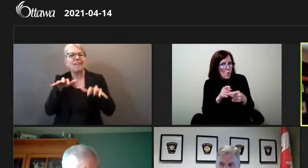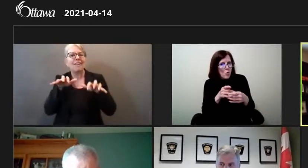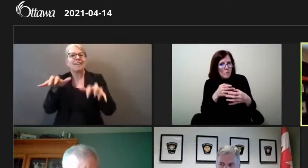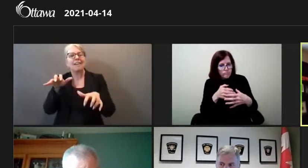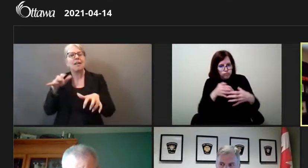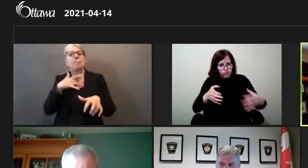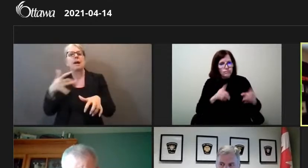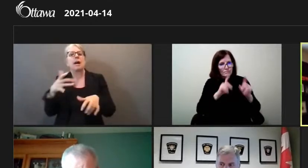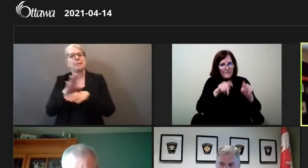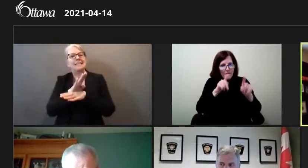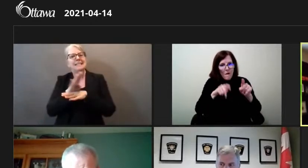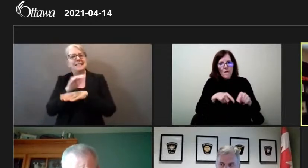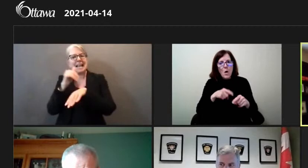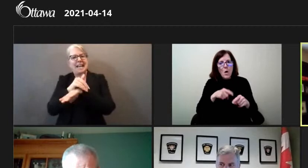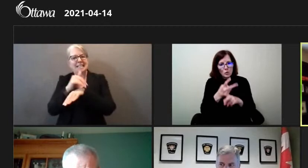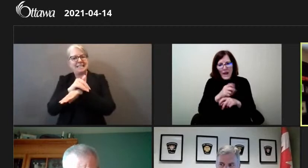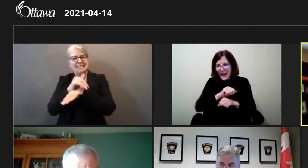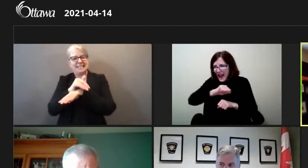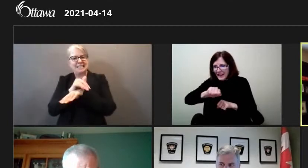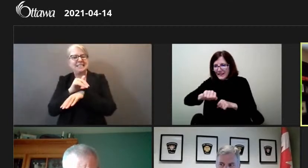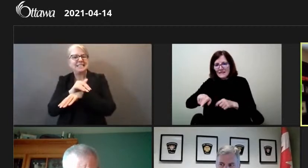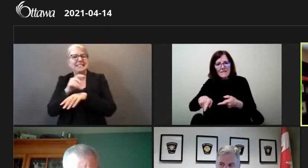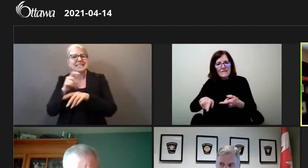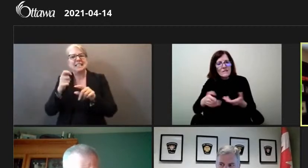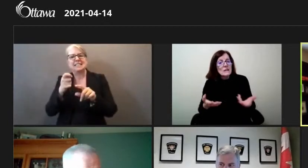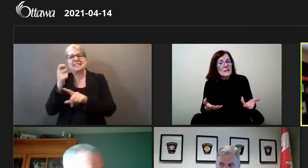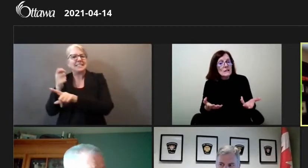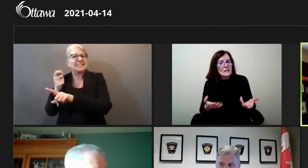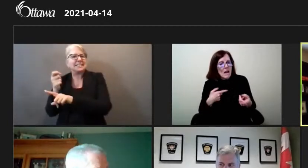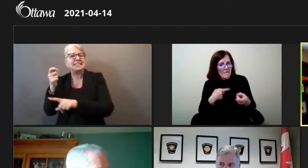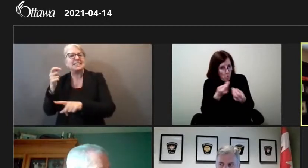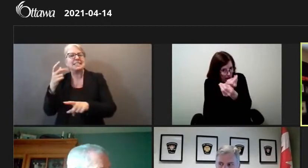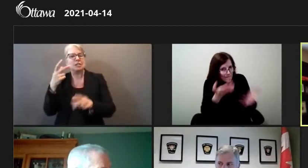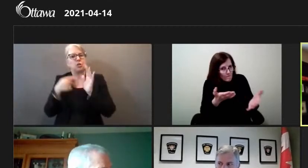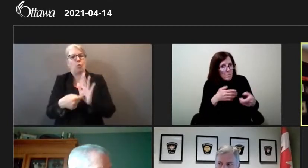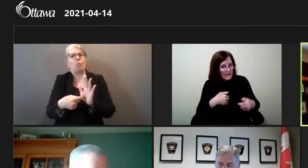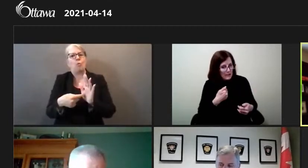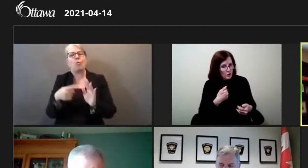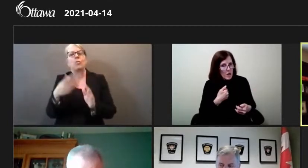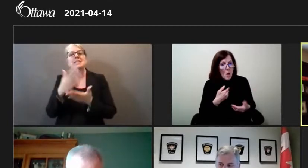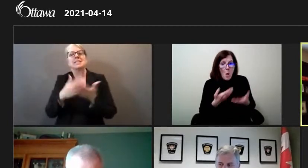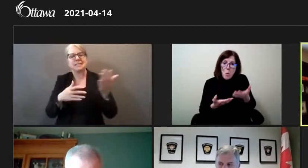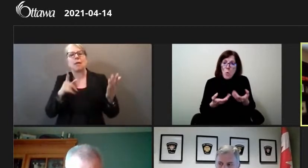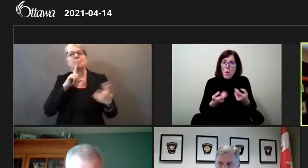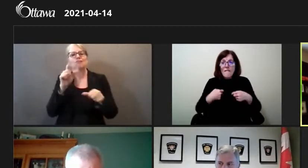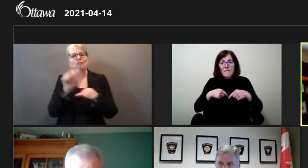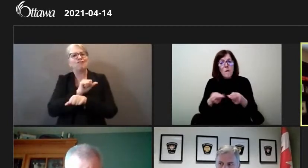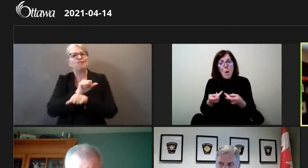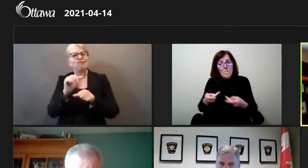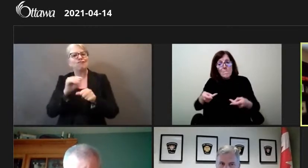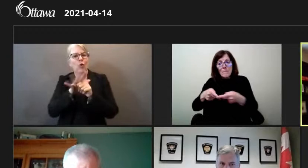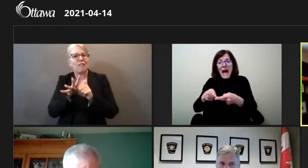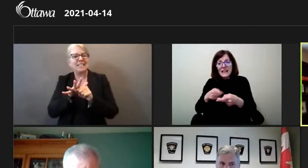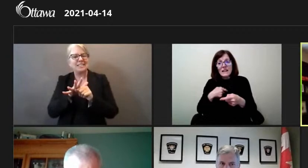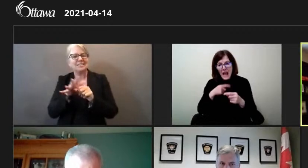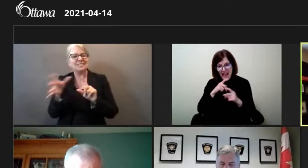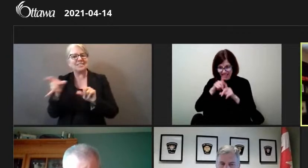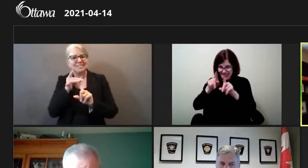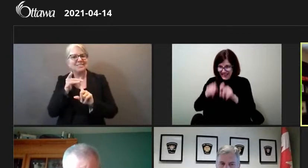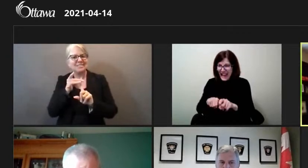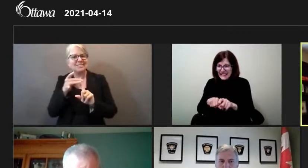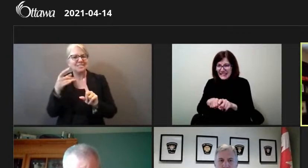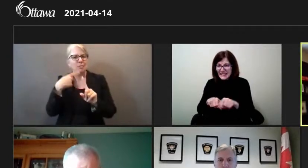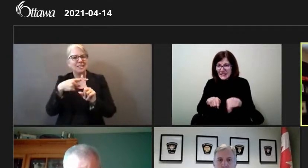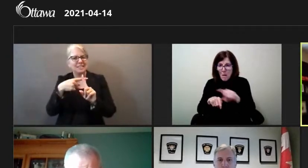night, to test some of these kids to show them that some of them are COVID positive, that they